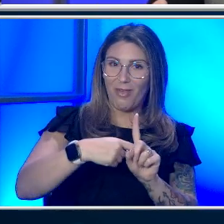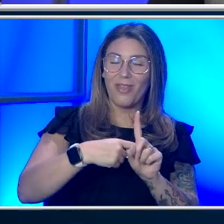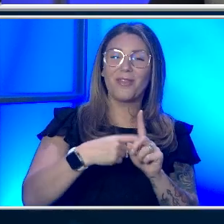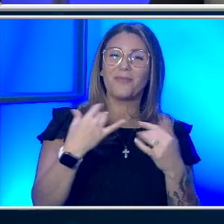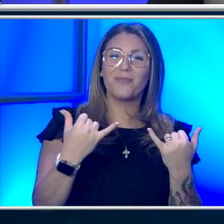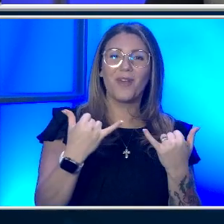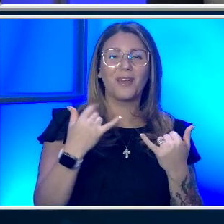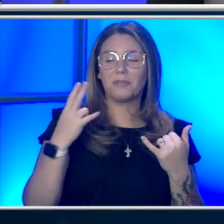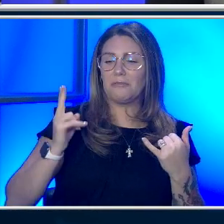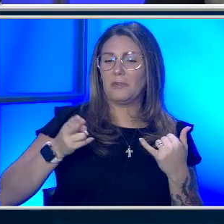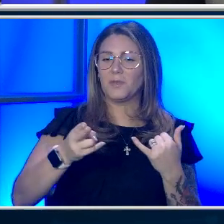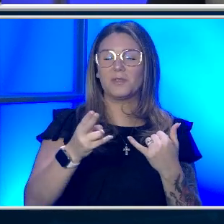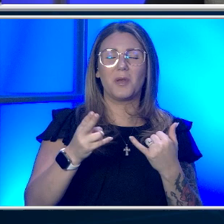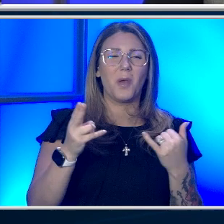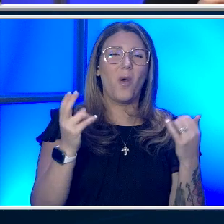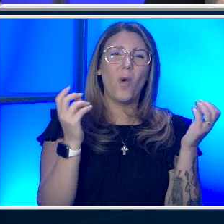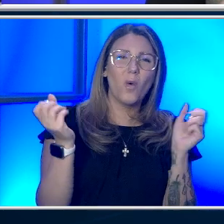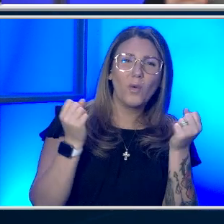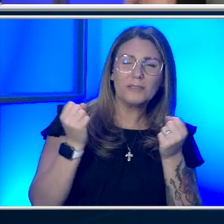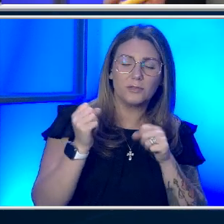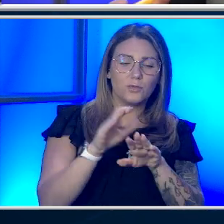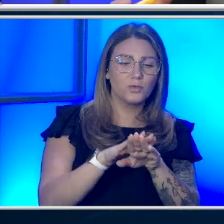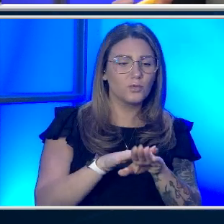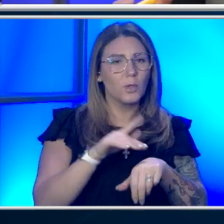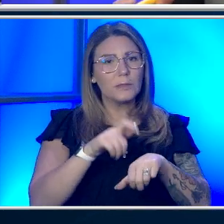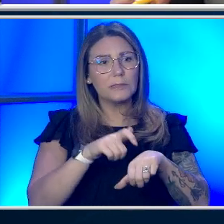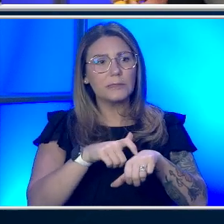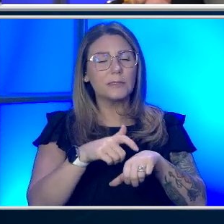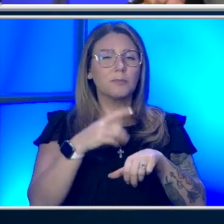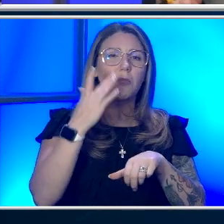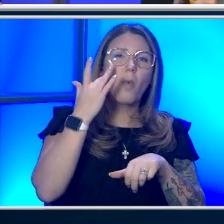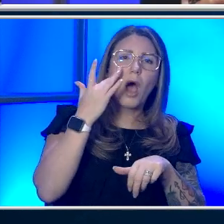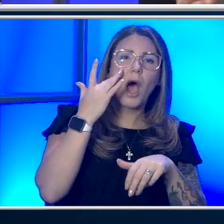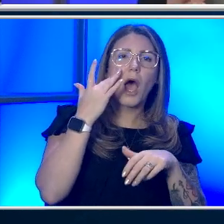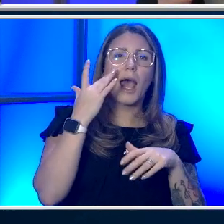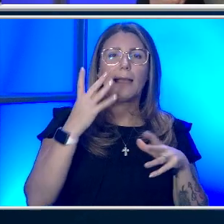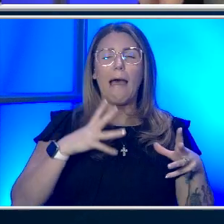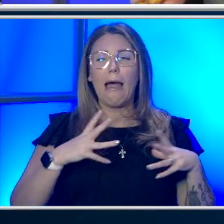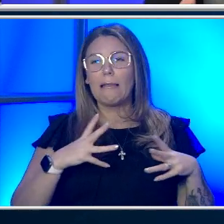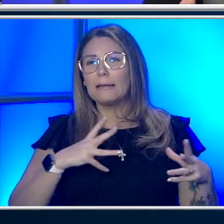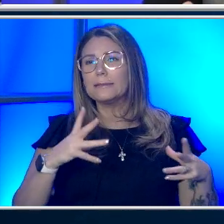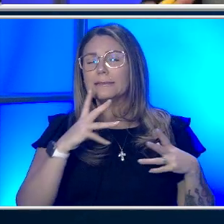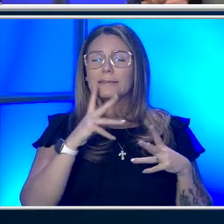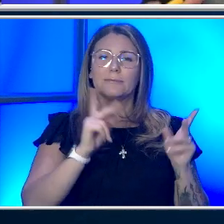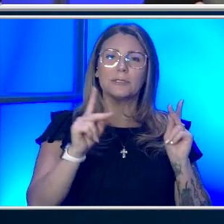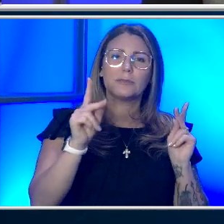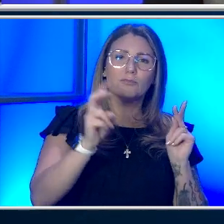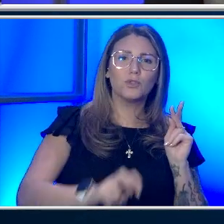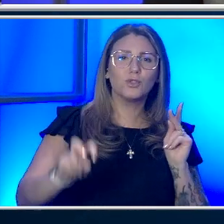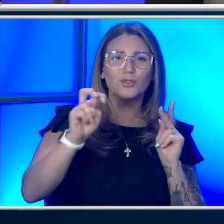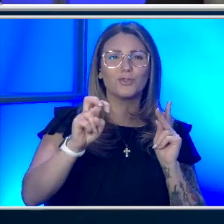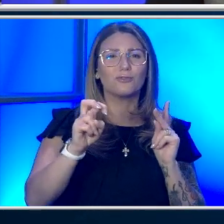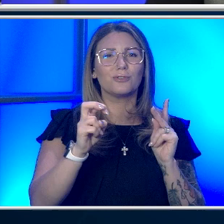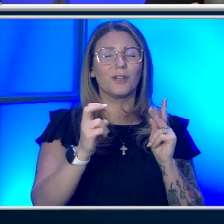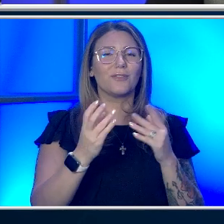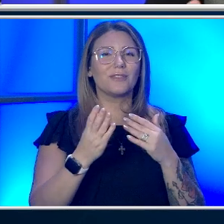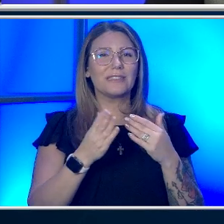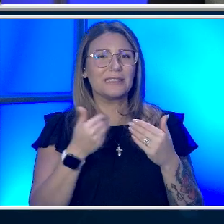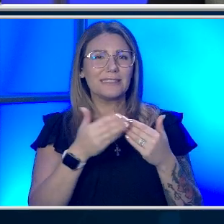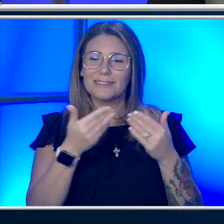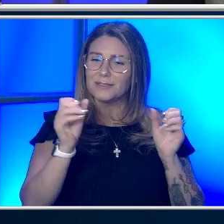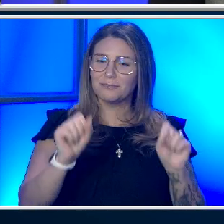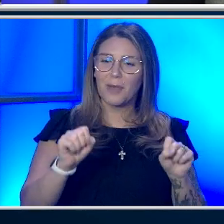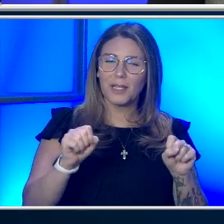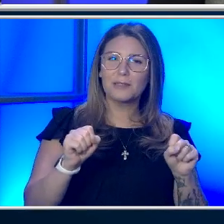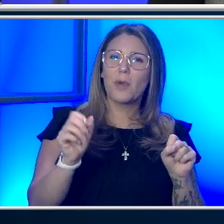is a slower time for donors due to holidays, weather, people traveling. So let's try to make it as easy as possible for people. Just come out of the gate, tell us where and how